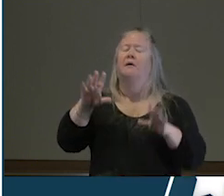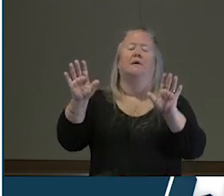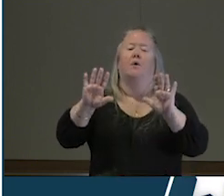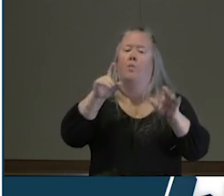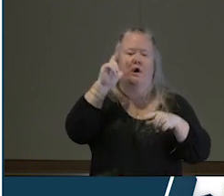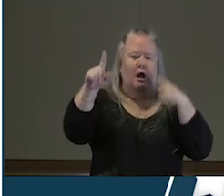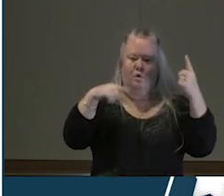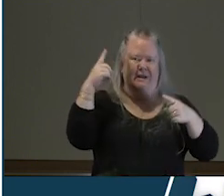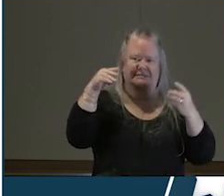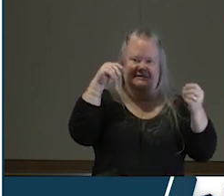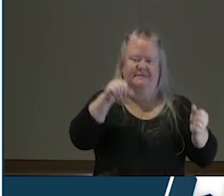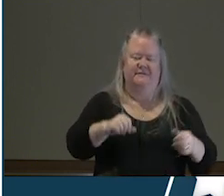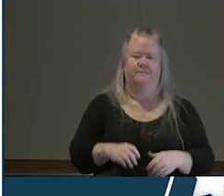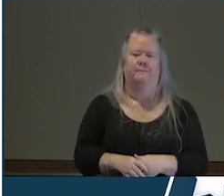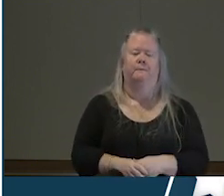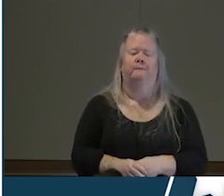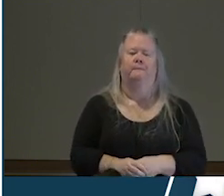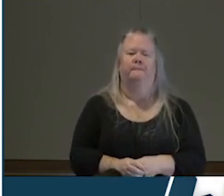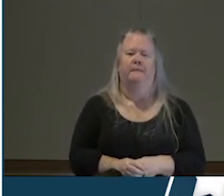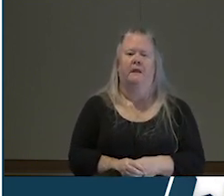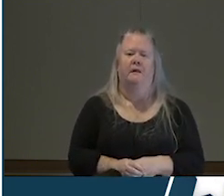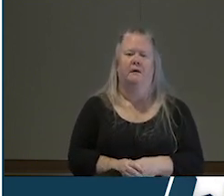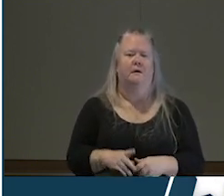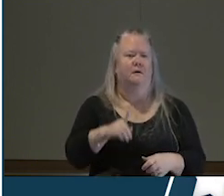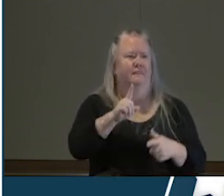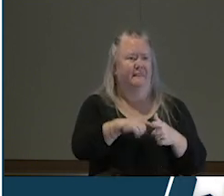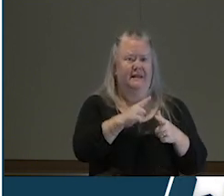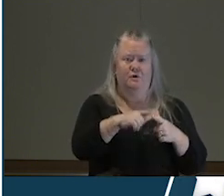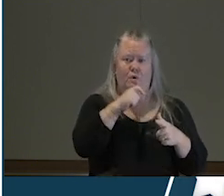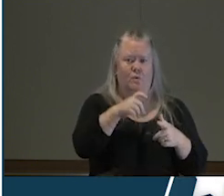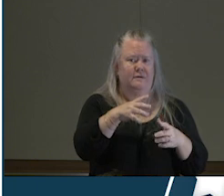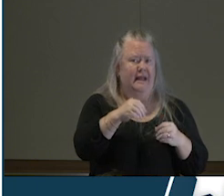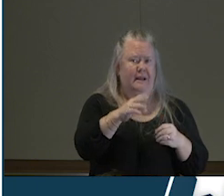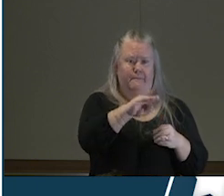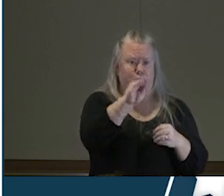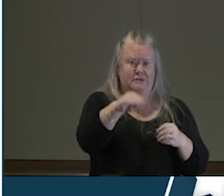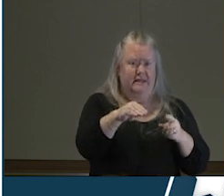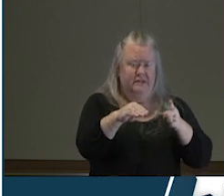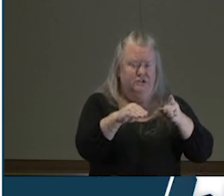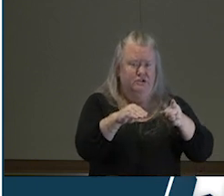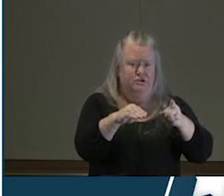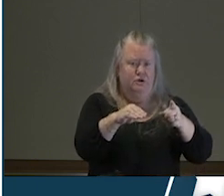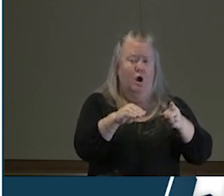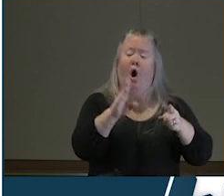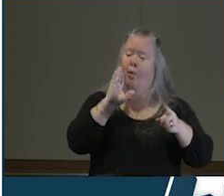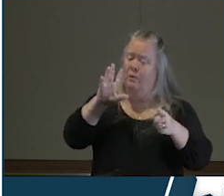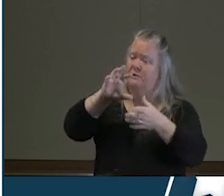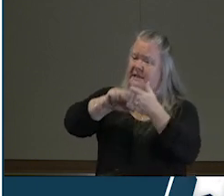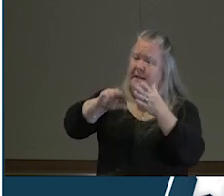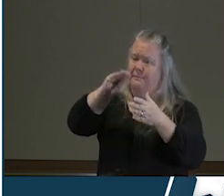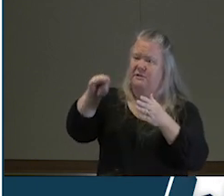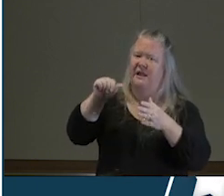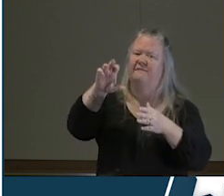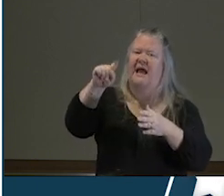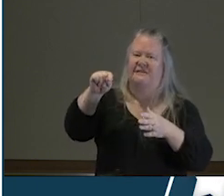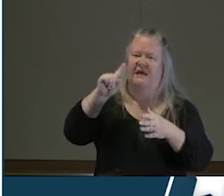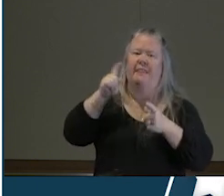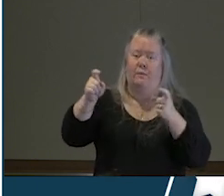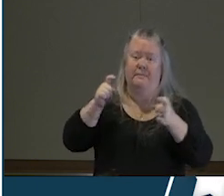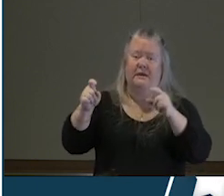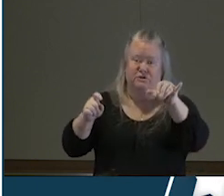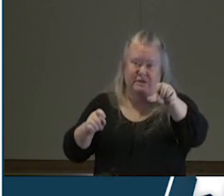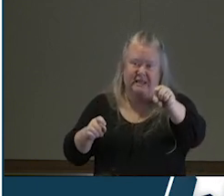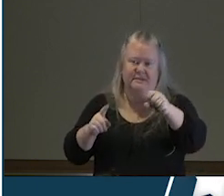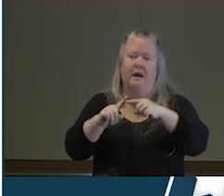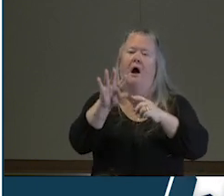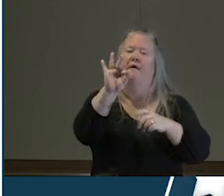not crazy expensive. So you don't then also take a percentage of the. We will take a percentage of the assets that we manage.